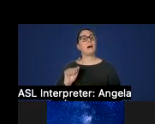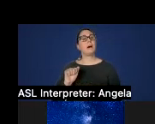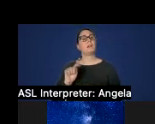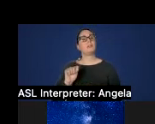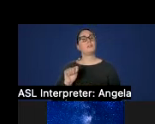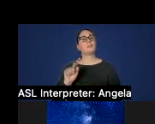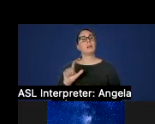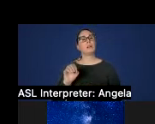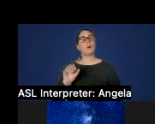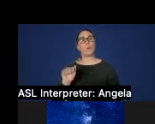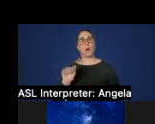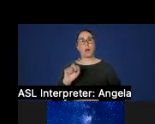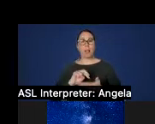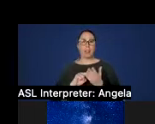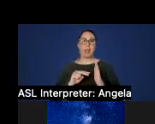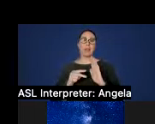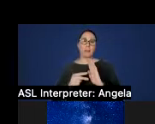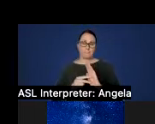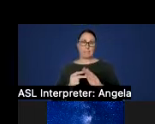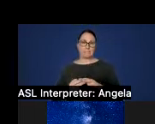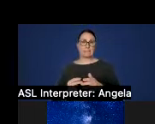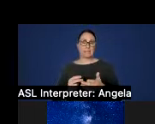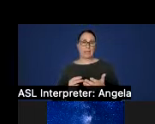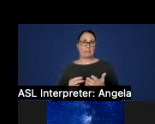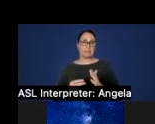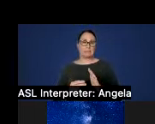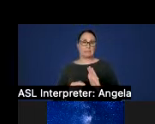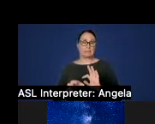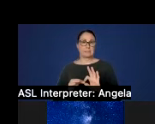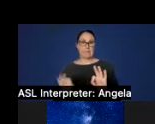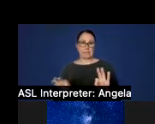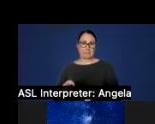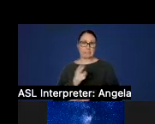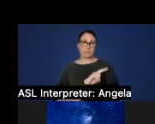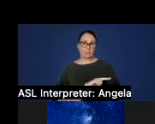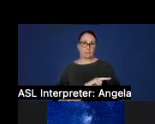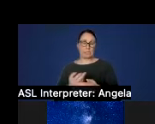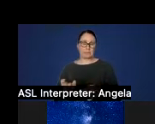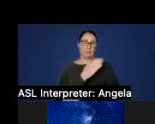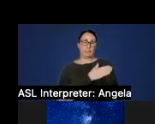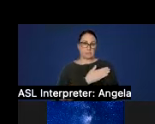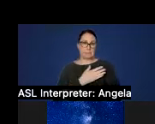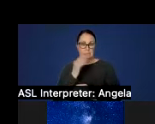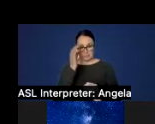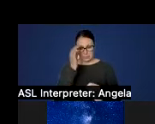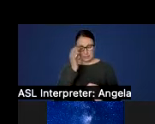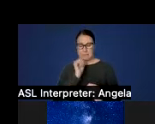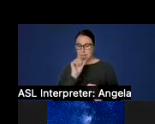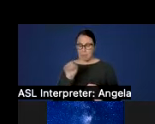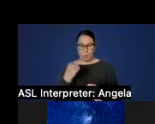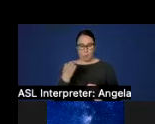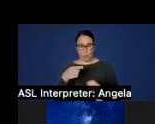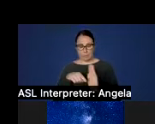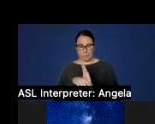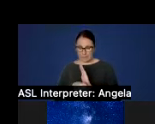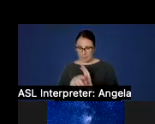do increase. But of course, we need to remember that jail time is it's not the only penalty a judge can impose,